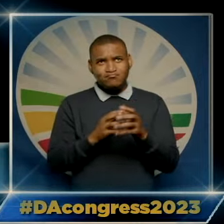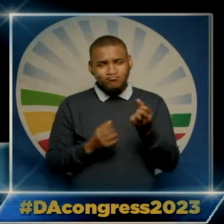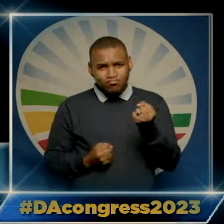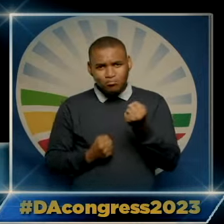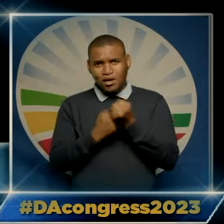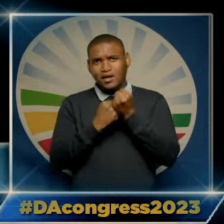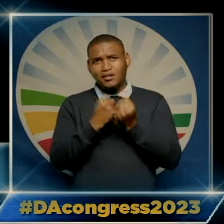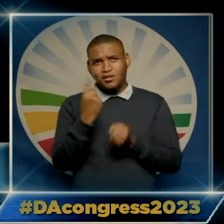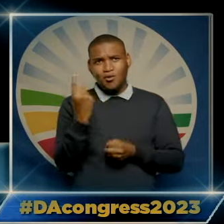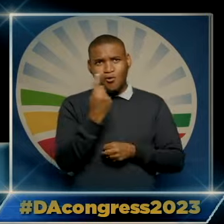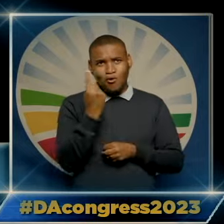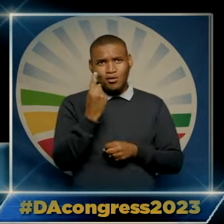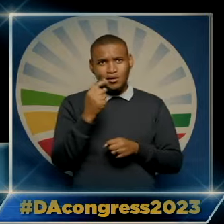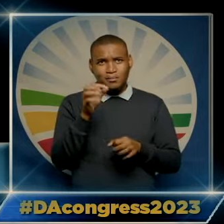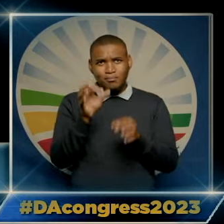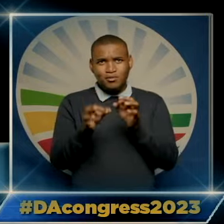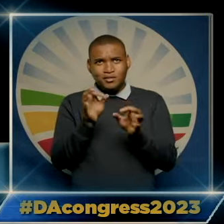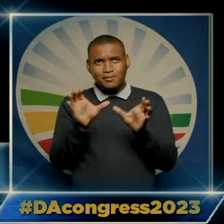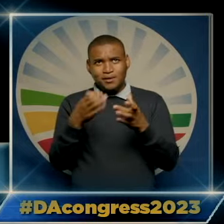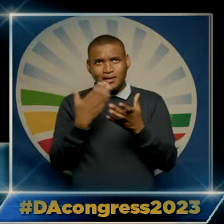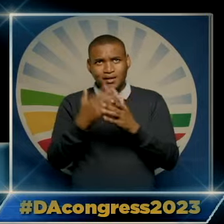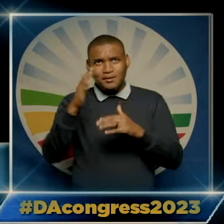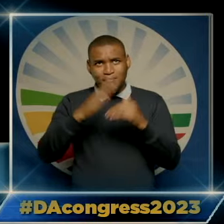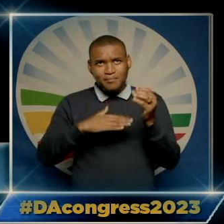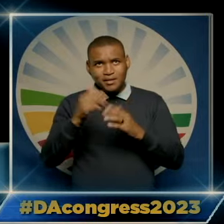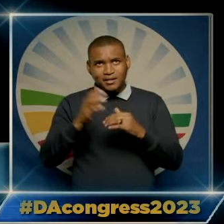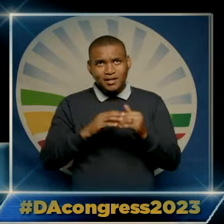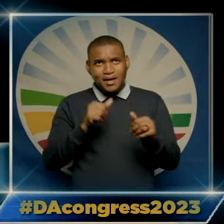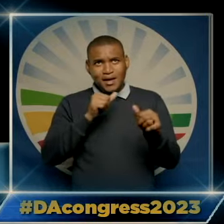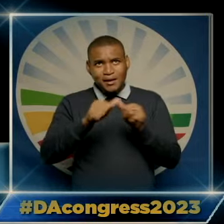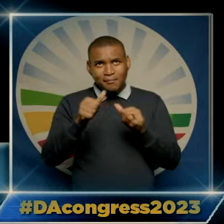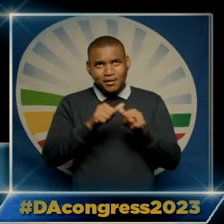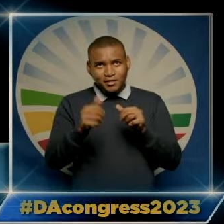party that can build a better future.